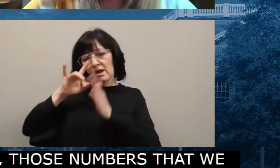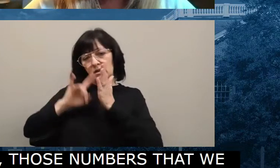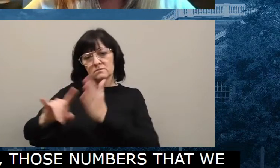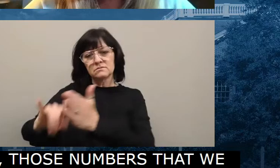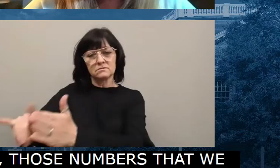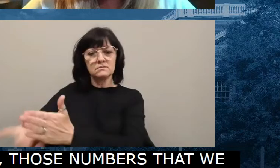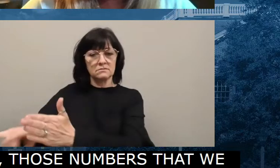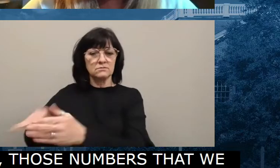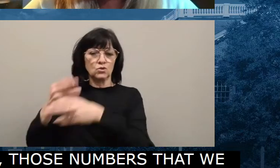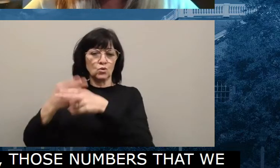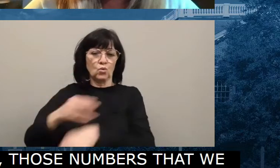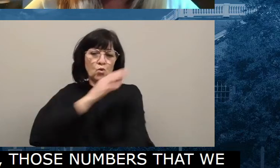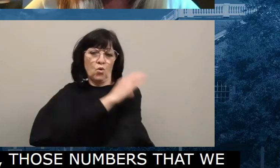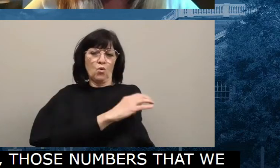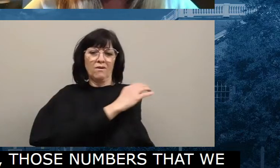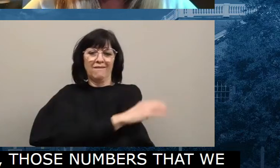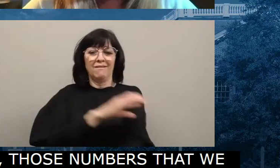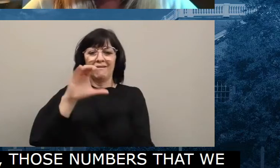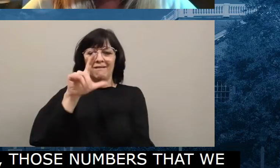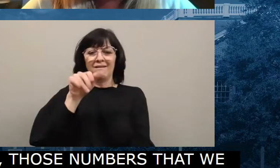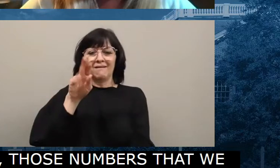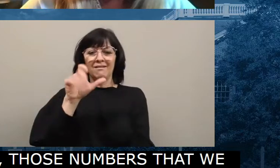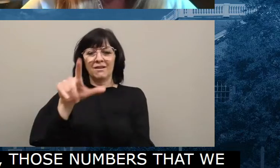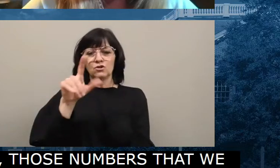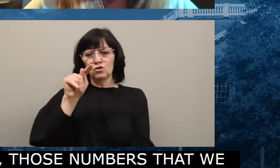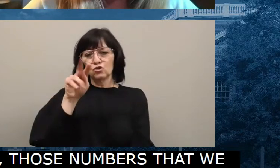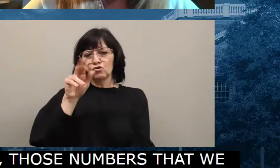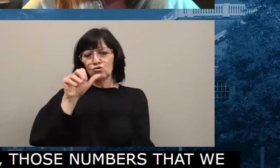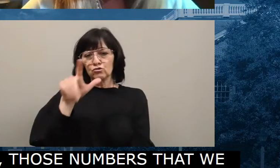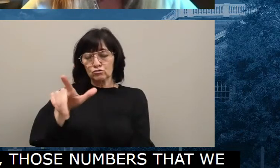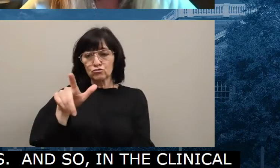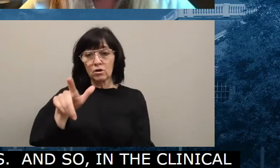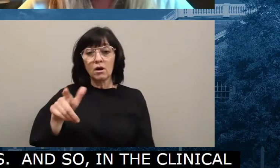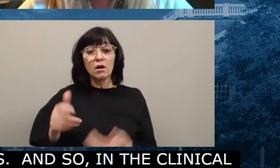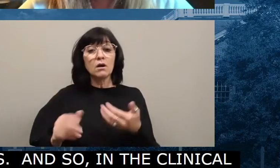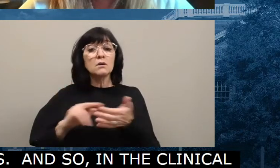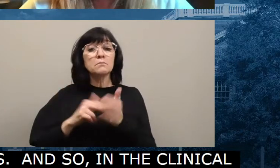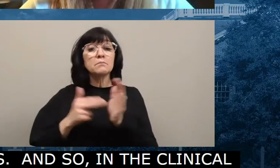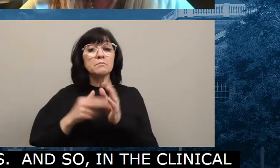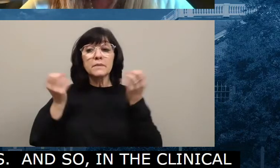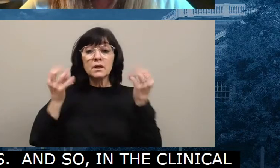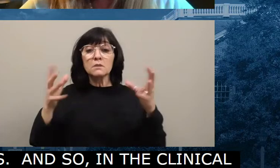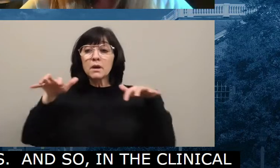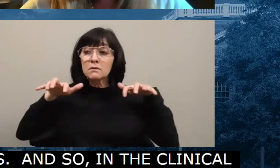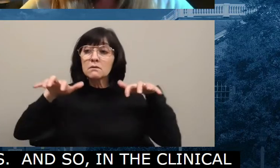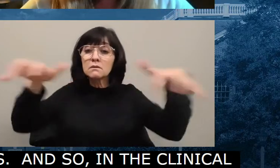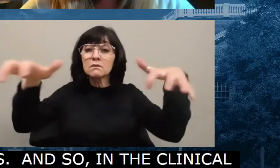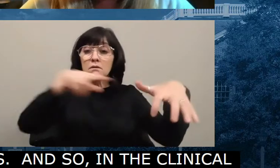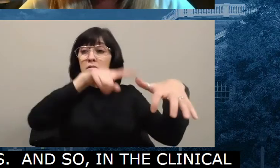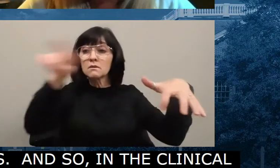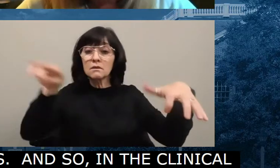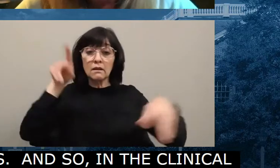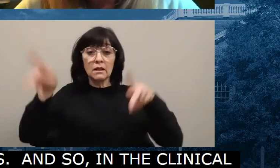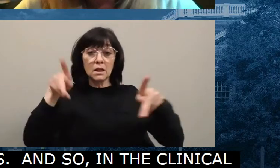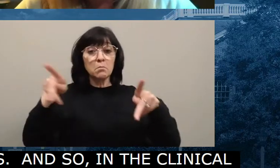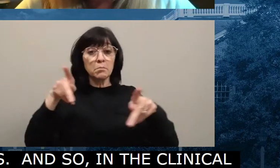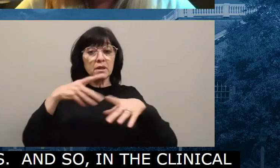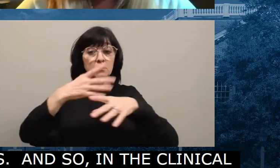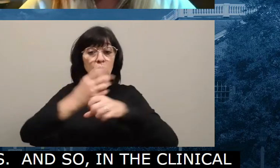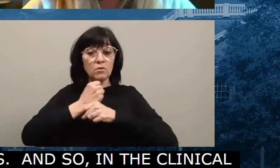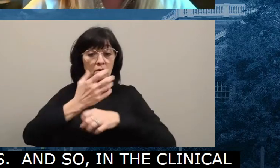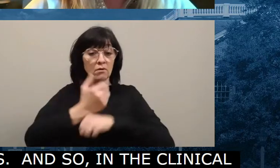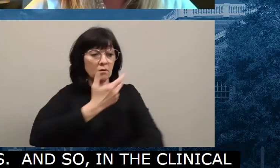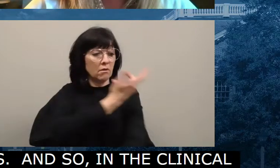trials, you're comparing a large group of people who've gotten the vaccine to a large group of people who have not gotten the